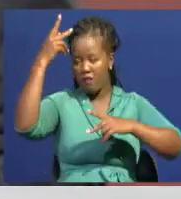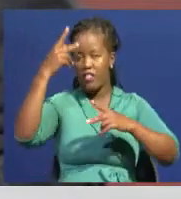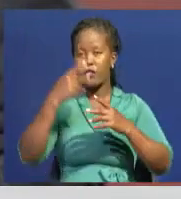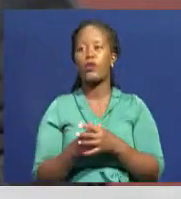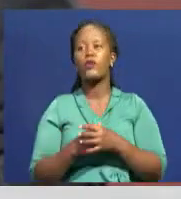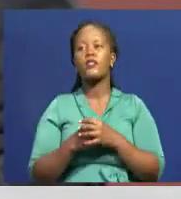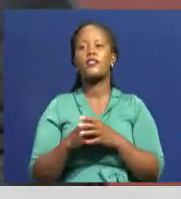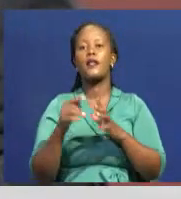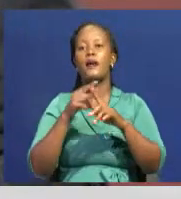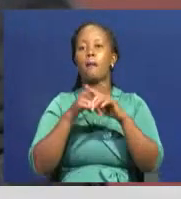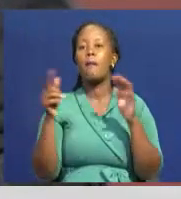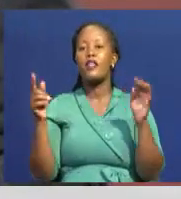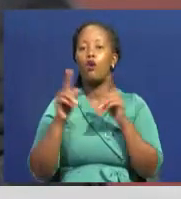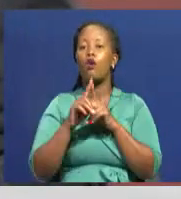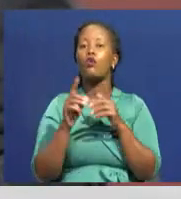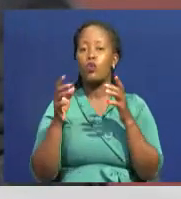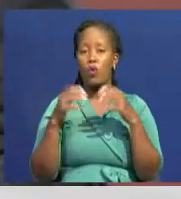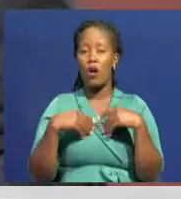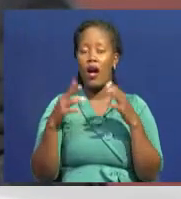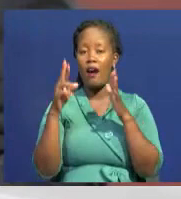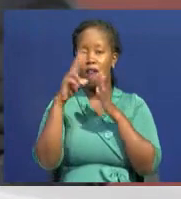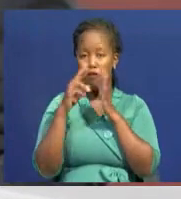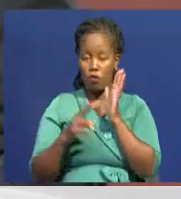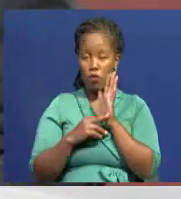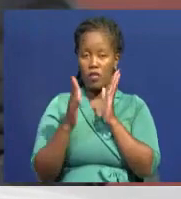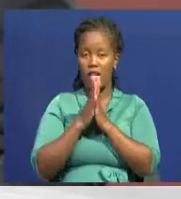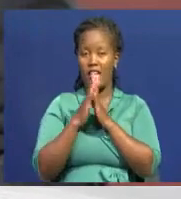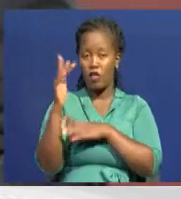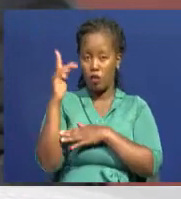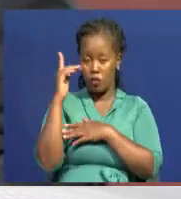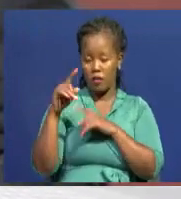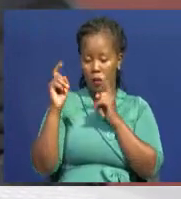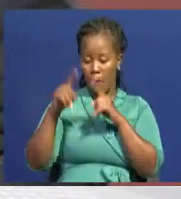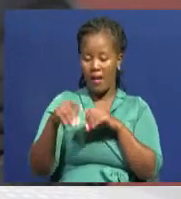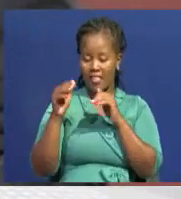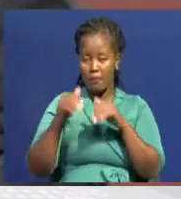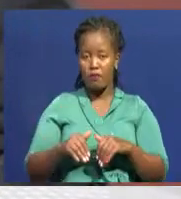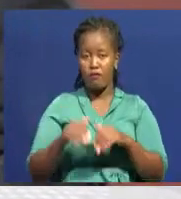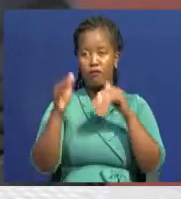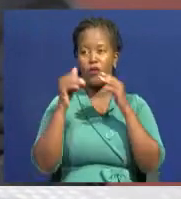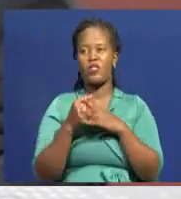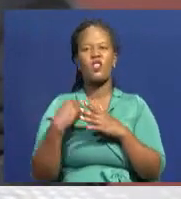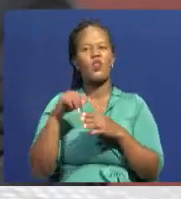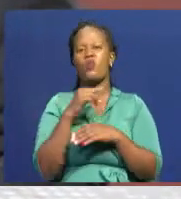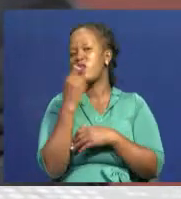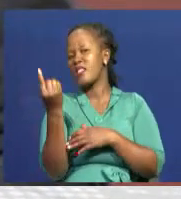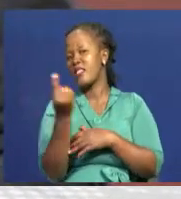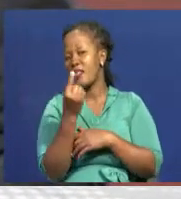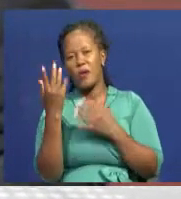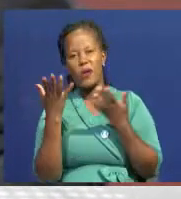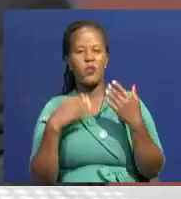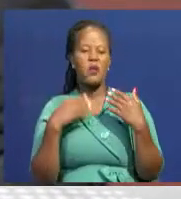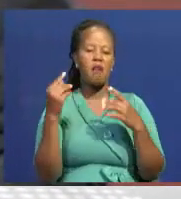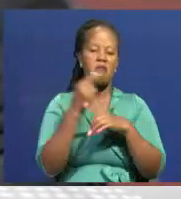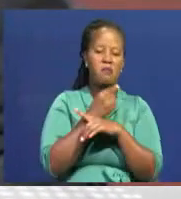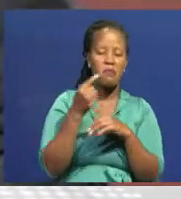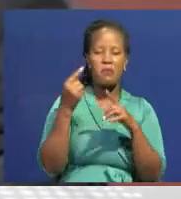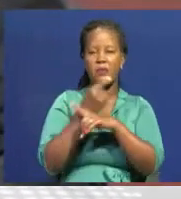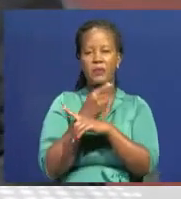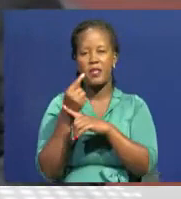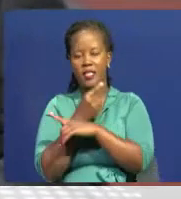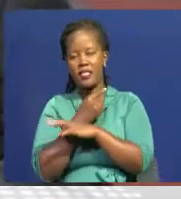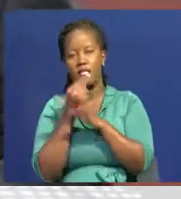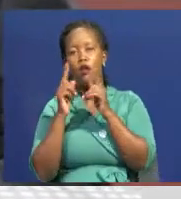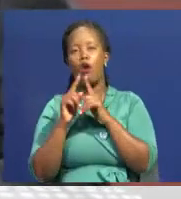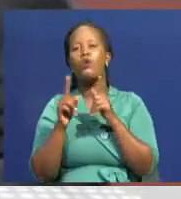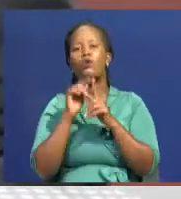area, but also there are regulations that govern that, so they have to meet those regulations. Ours is just to meet, and there are a bit of legal aspects